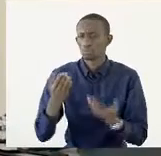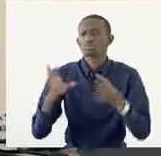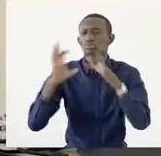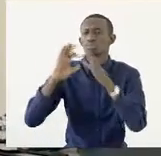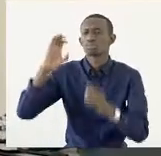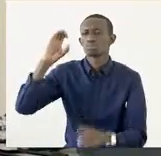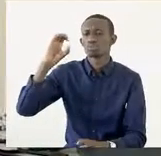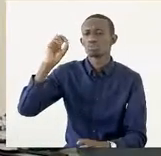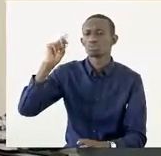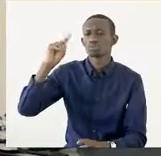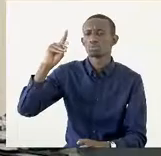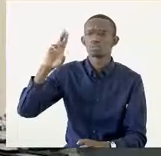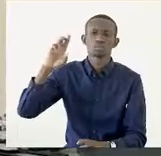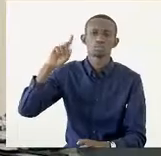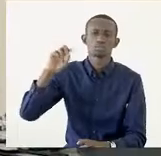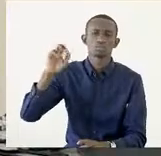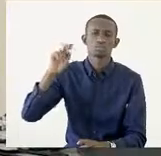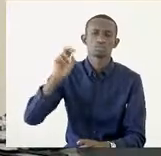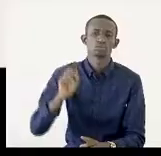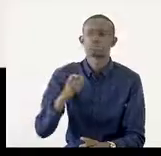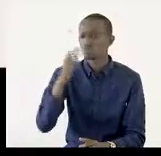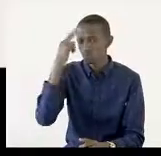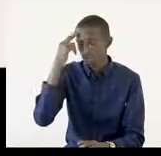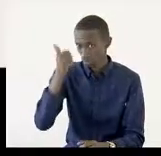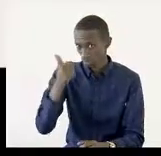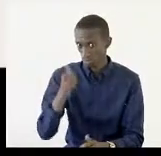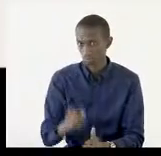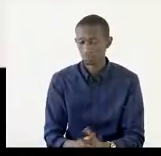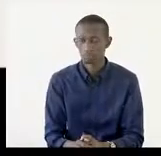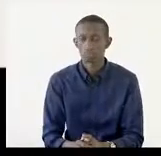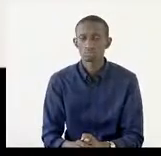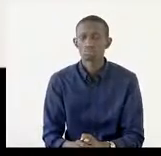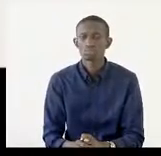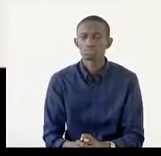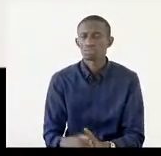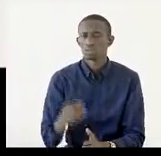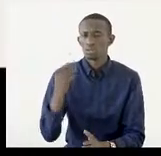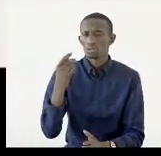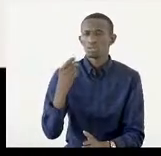condensation reactions. If you remember very well,